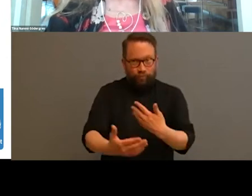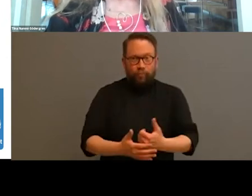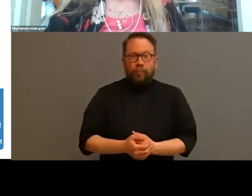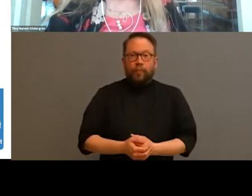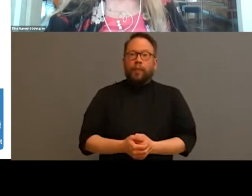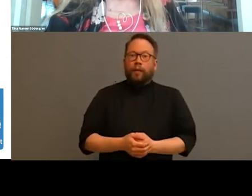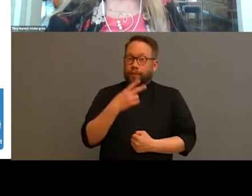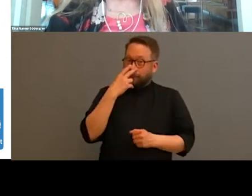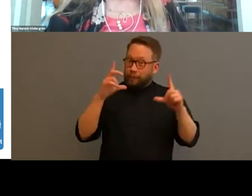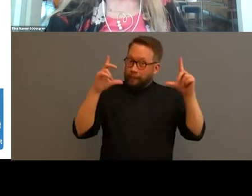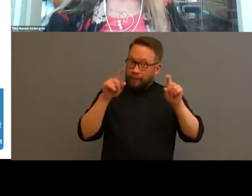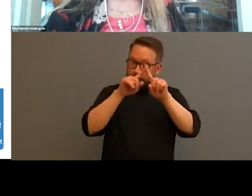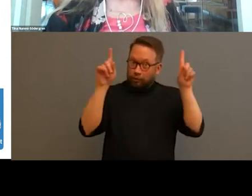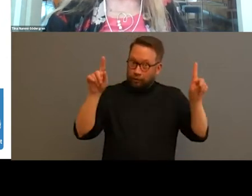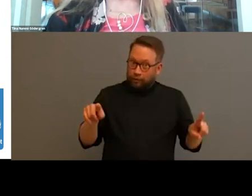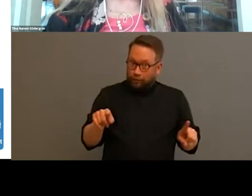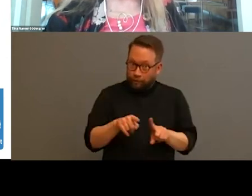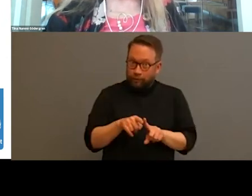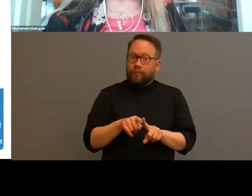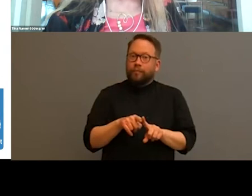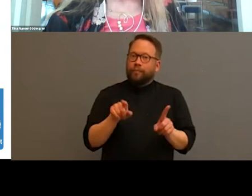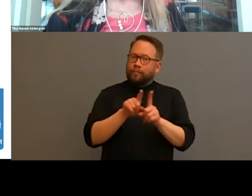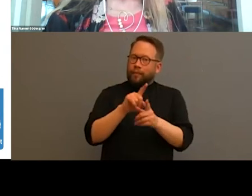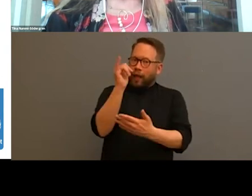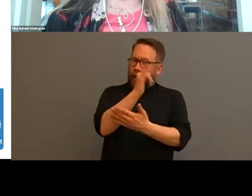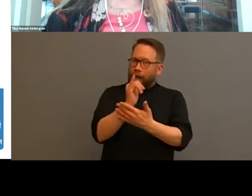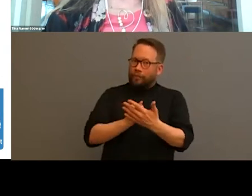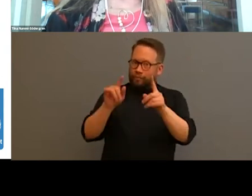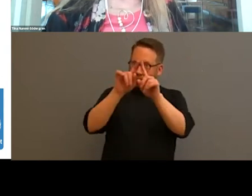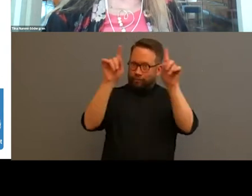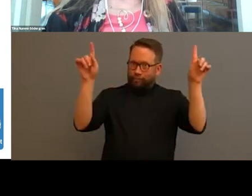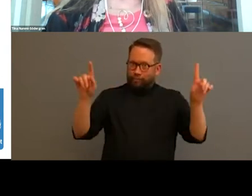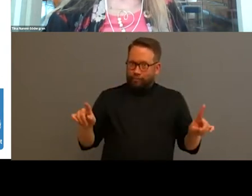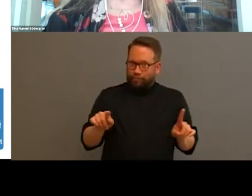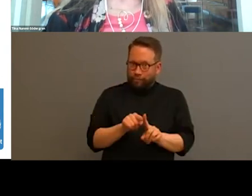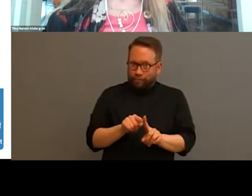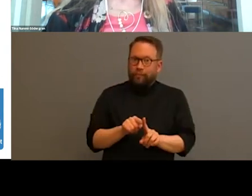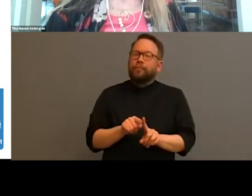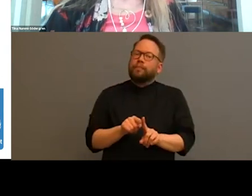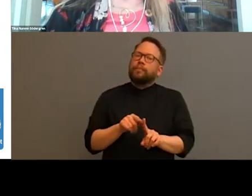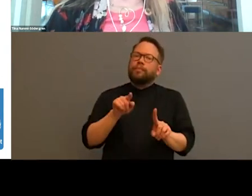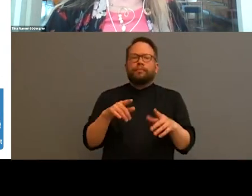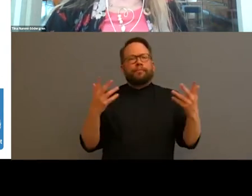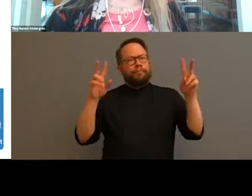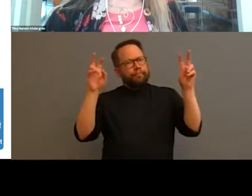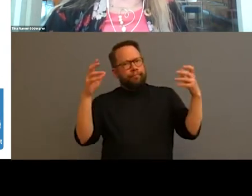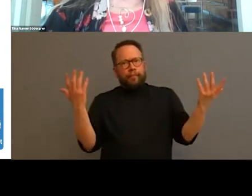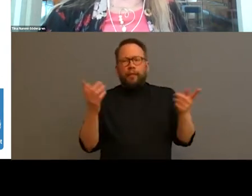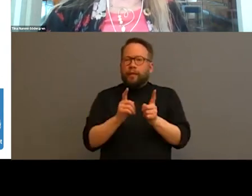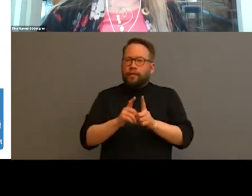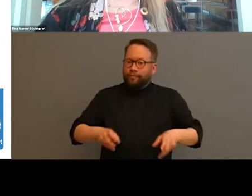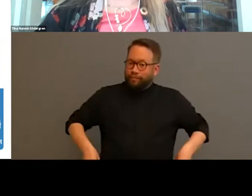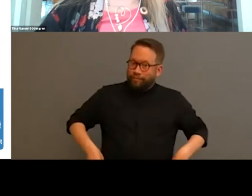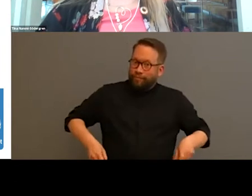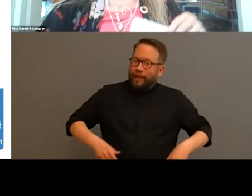a piece of art made by Dolk. It's called Wheelchair Lovers. It